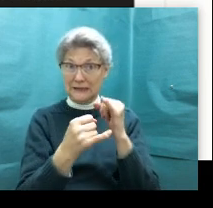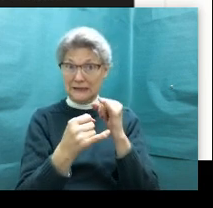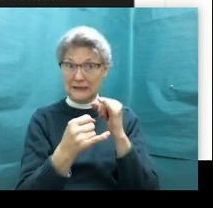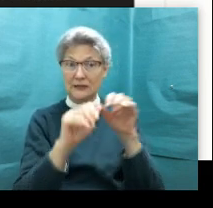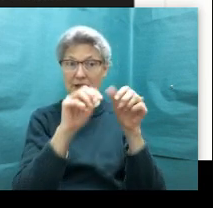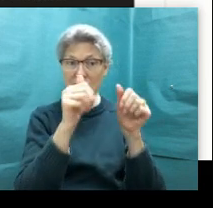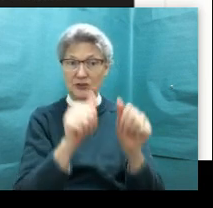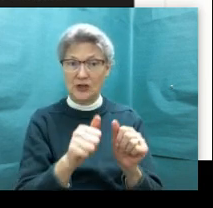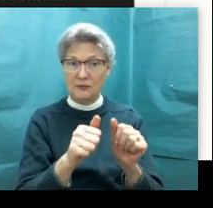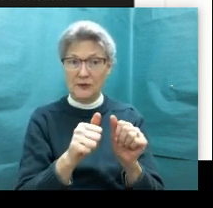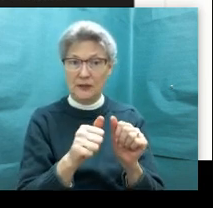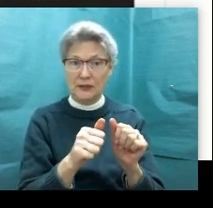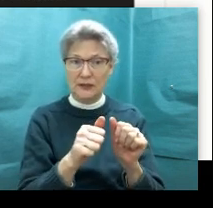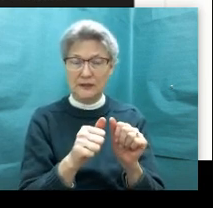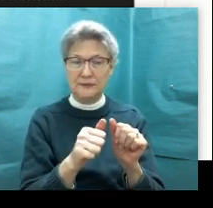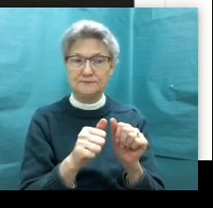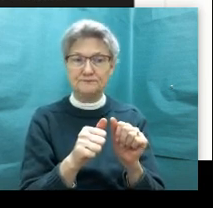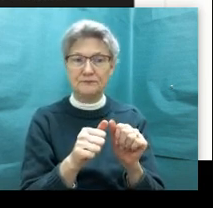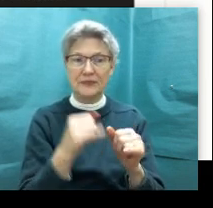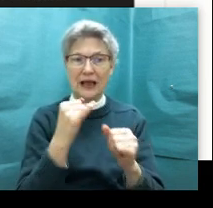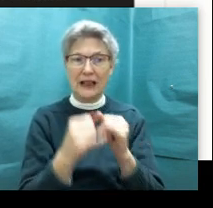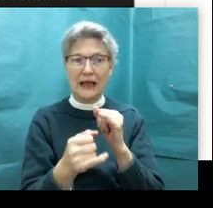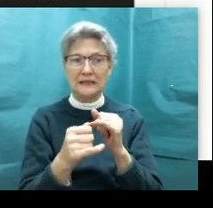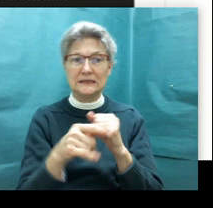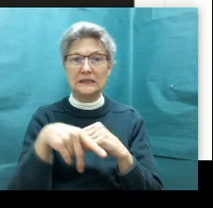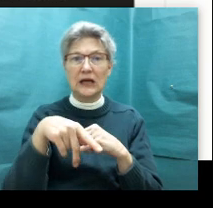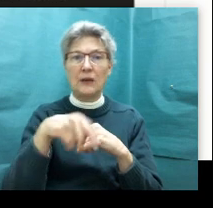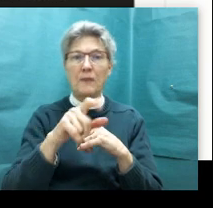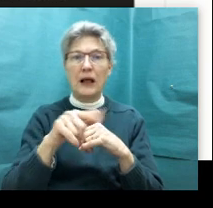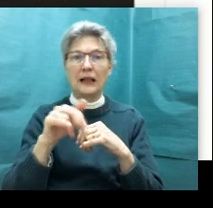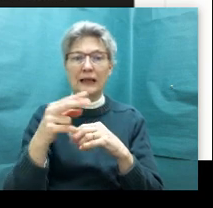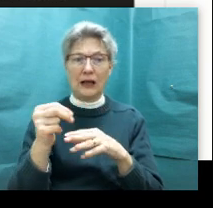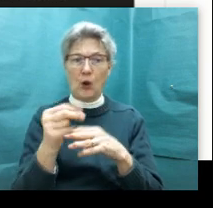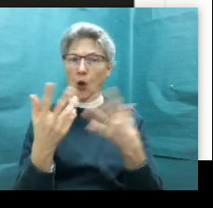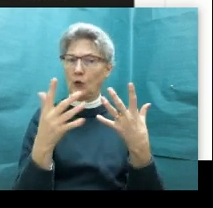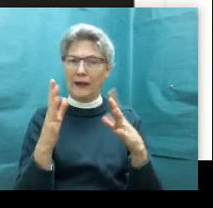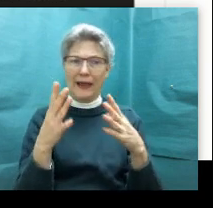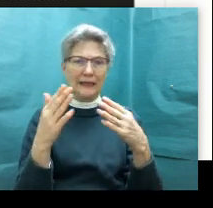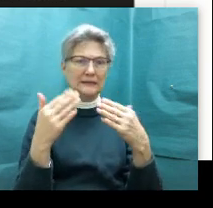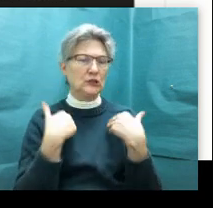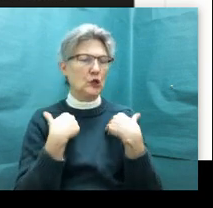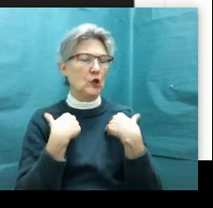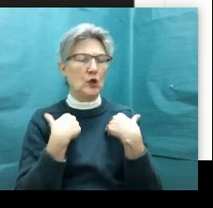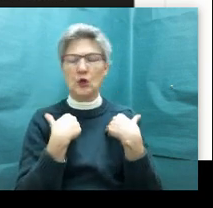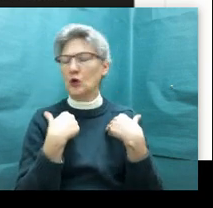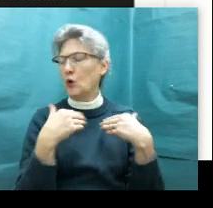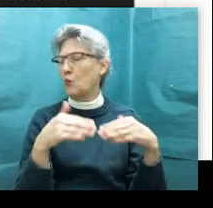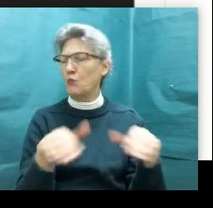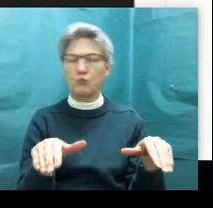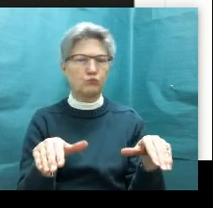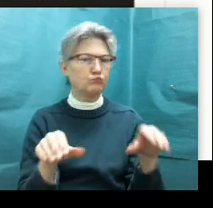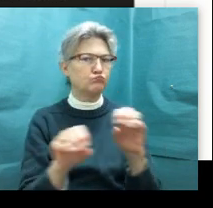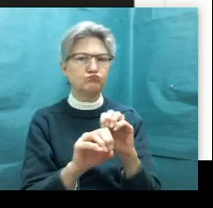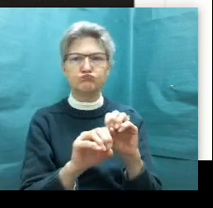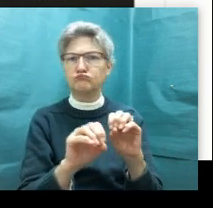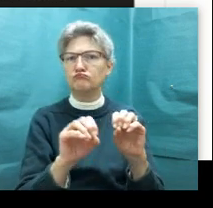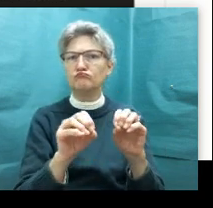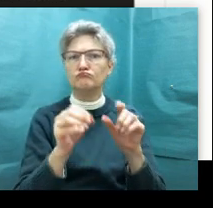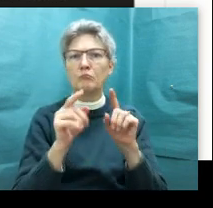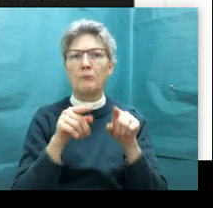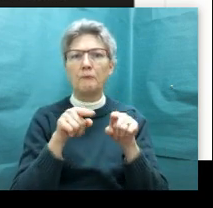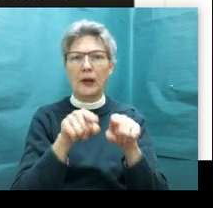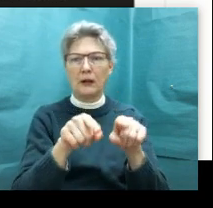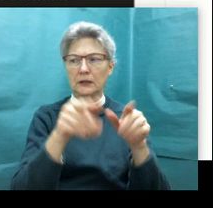not least, we don't have to worry about that last polygon because we already found that that had no sets of parallel sides.